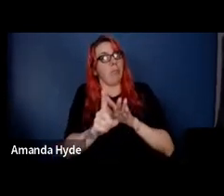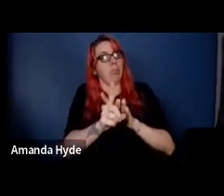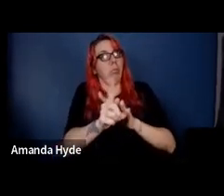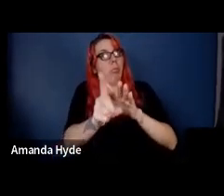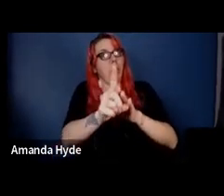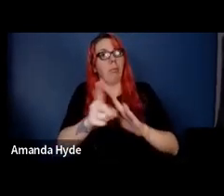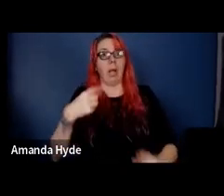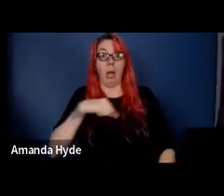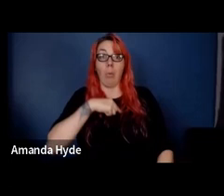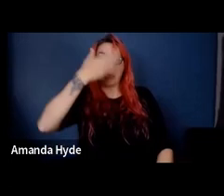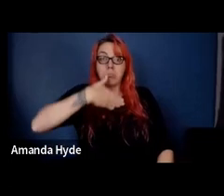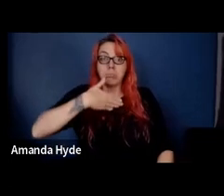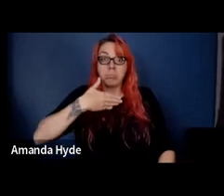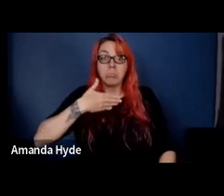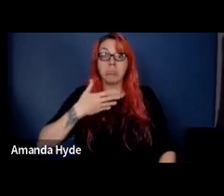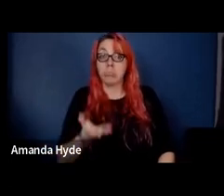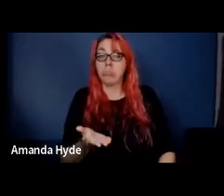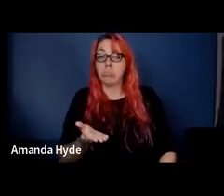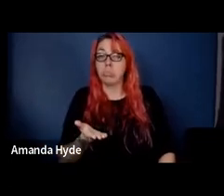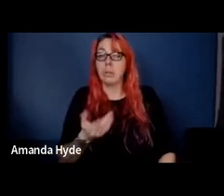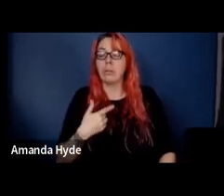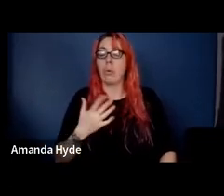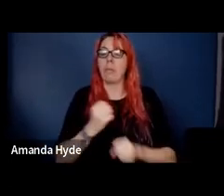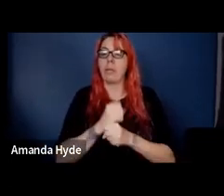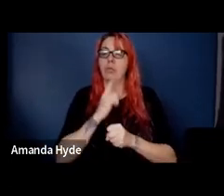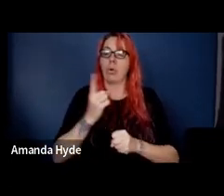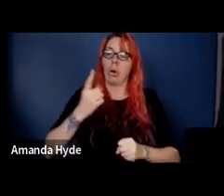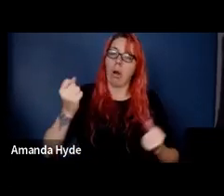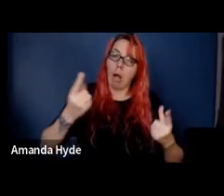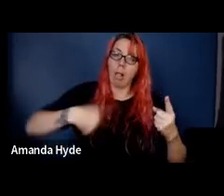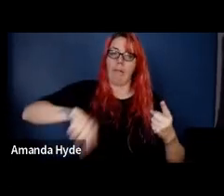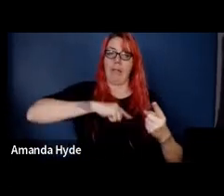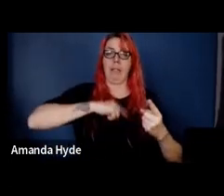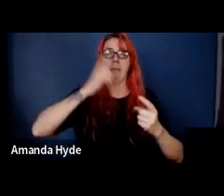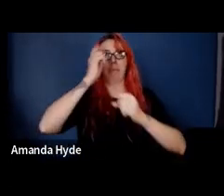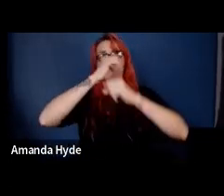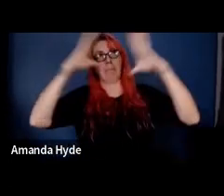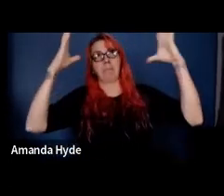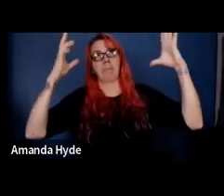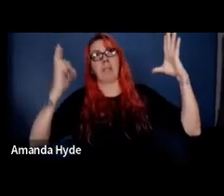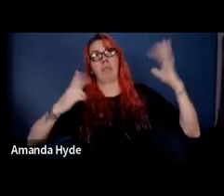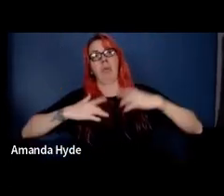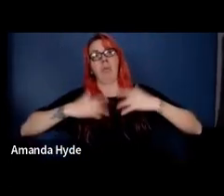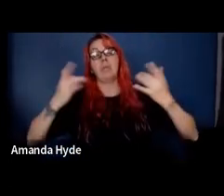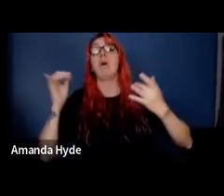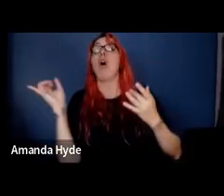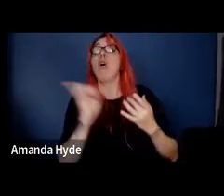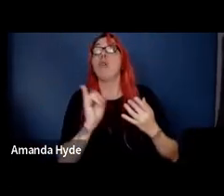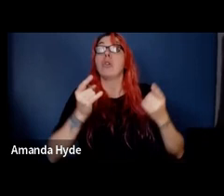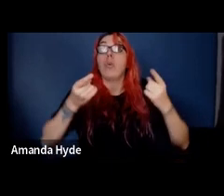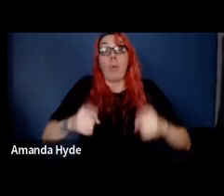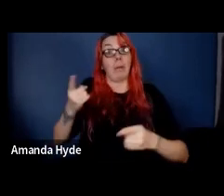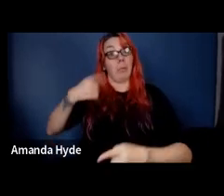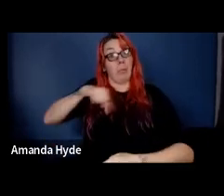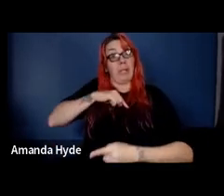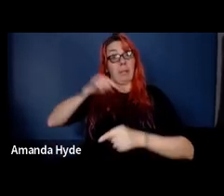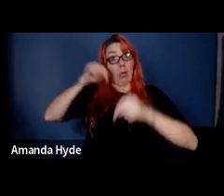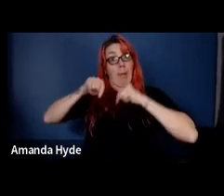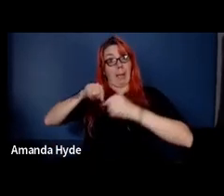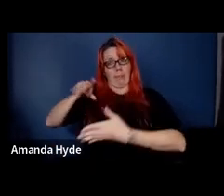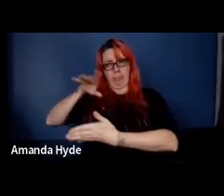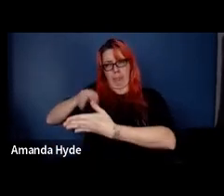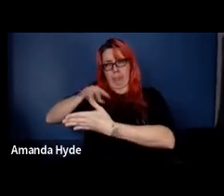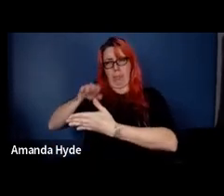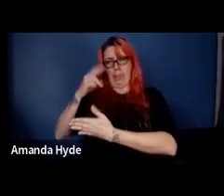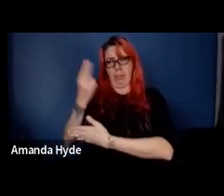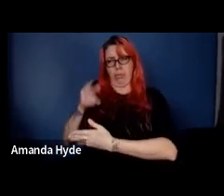also helps us understand why, you know, the way oppression exists in our current society exists the way it does, right? And through that, we're going to move